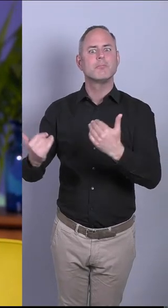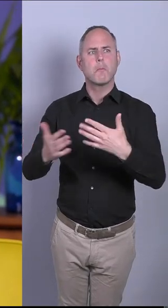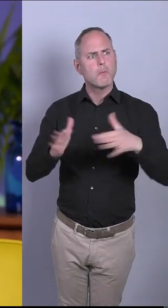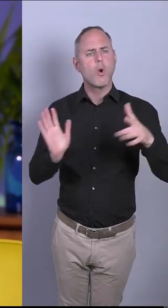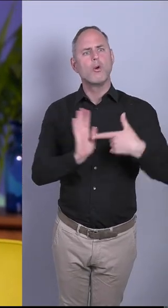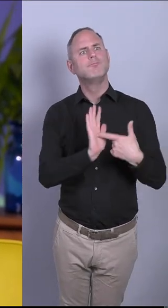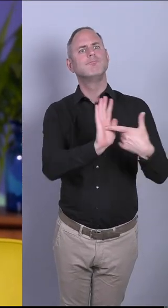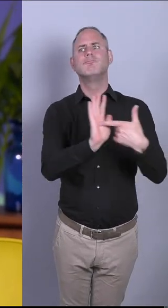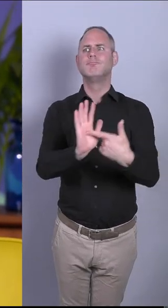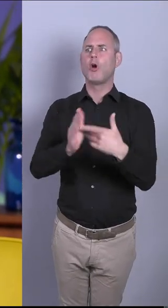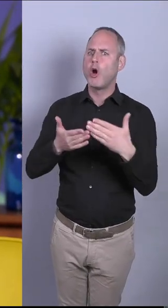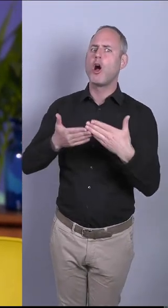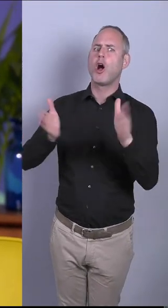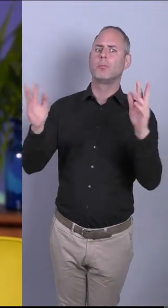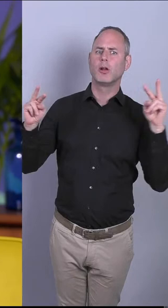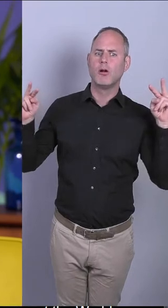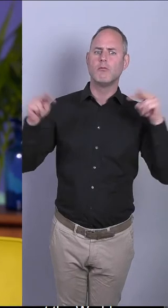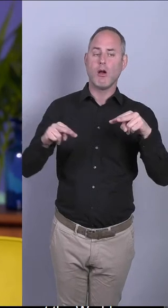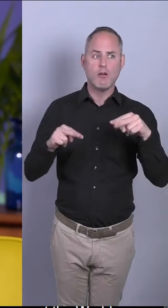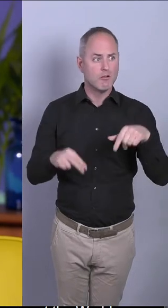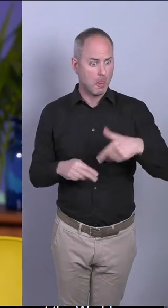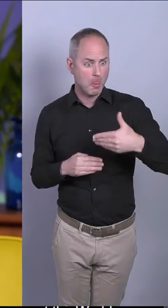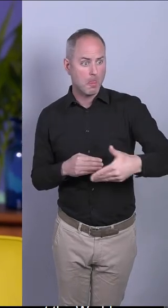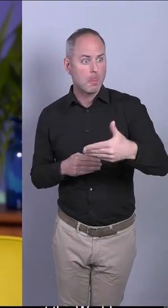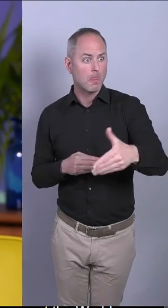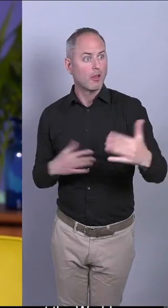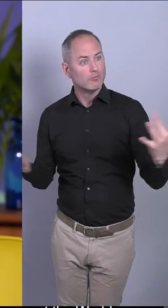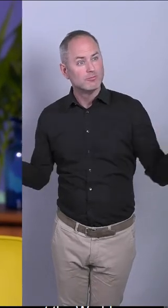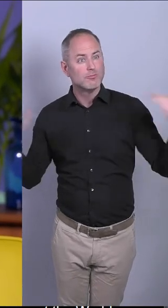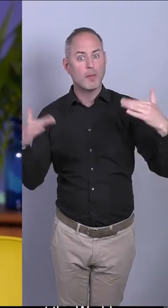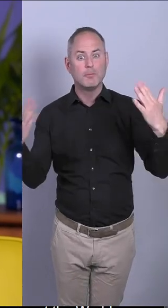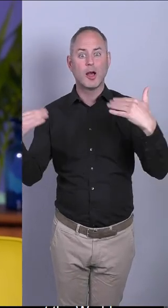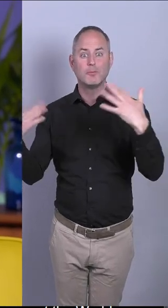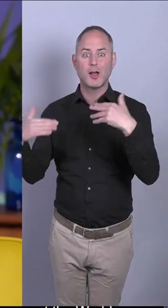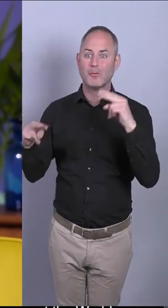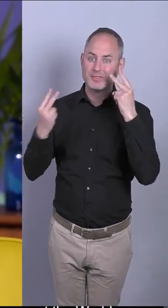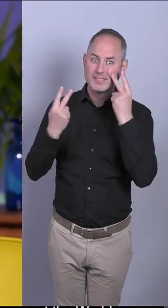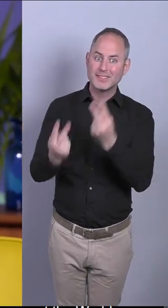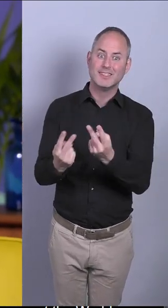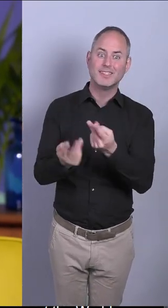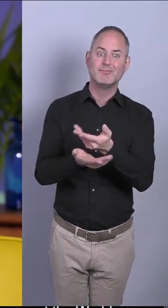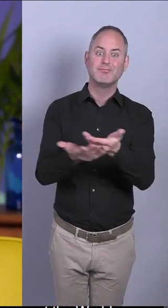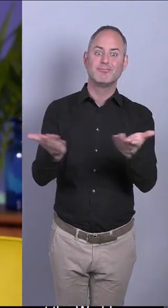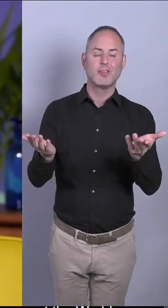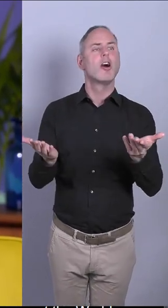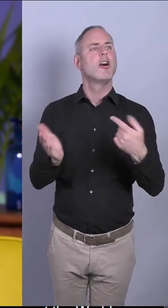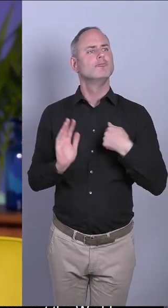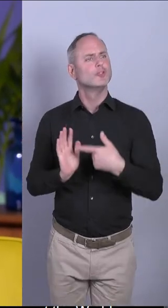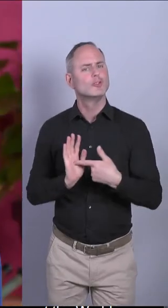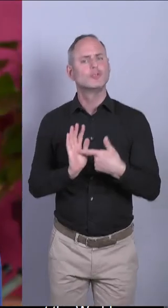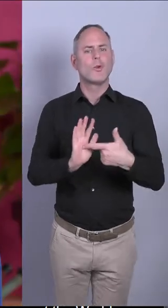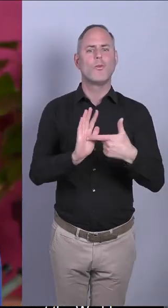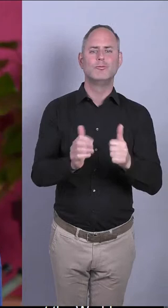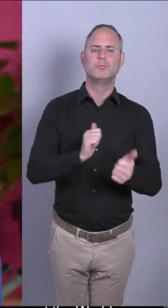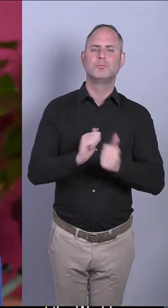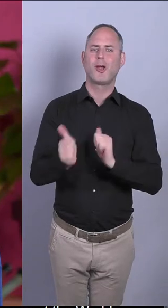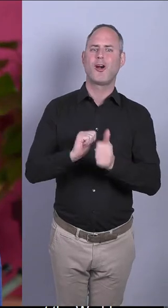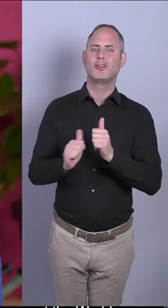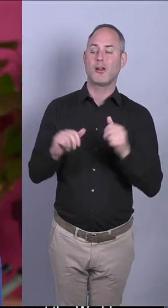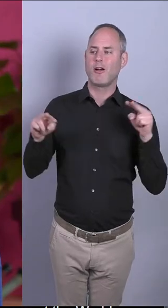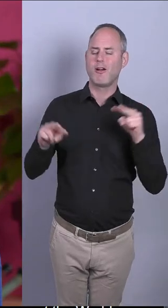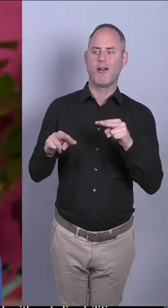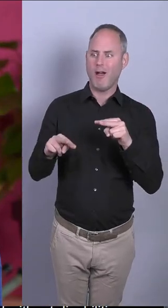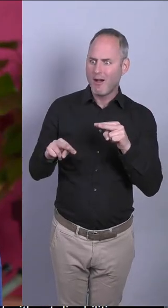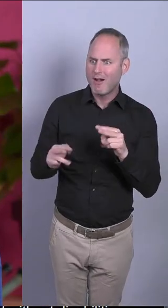you please, please advertise us? Can you please motivate people to join us in the World Games so that these will be wonderful?